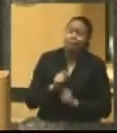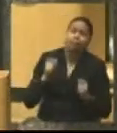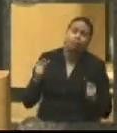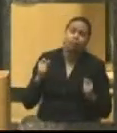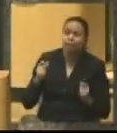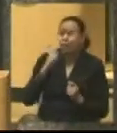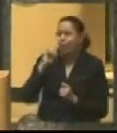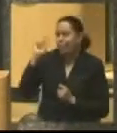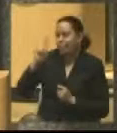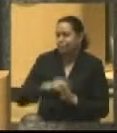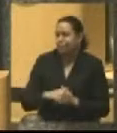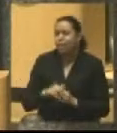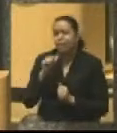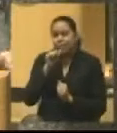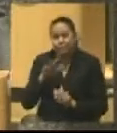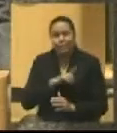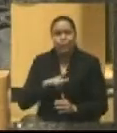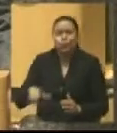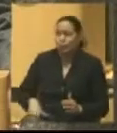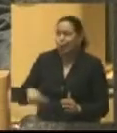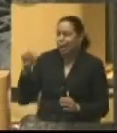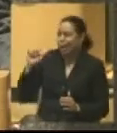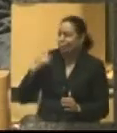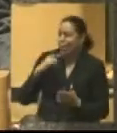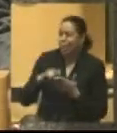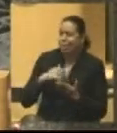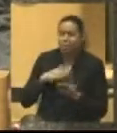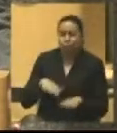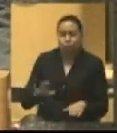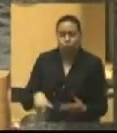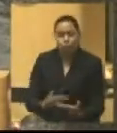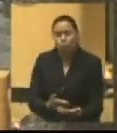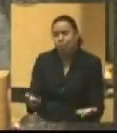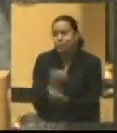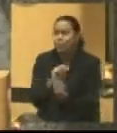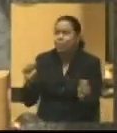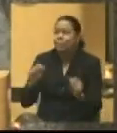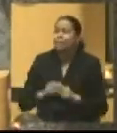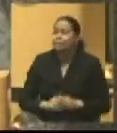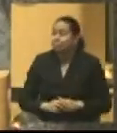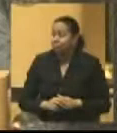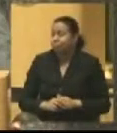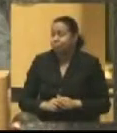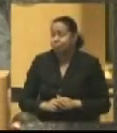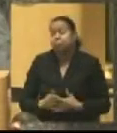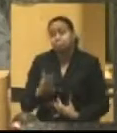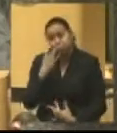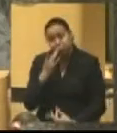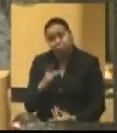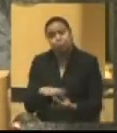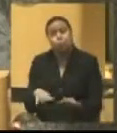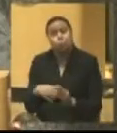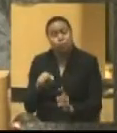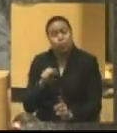Lincoln. Bless the Lord, Aunt Bess exclaimed, my children are all free. It's an interesting story in its